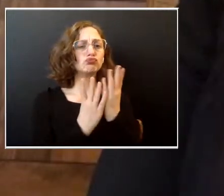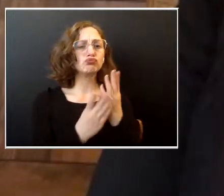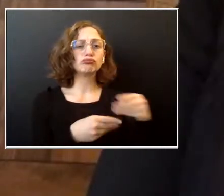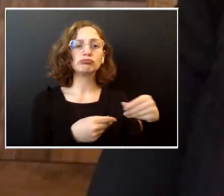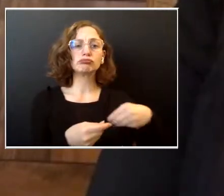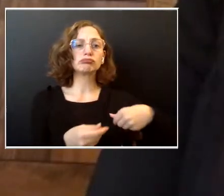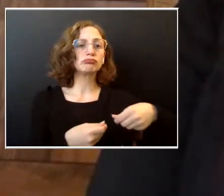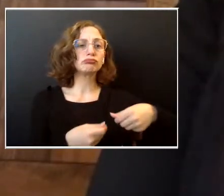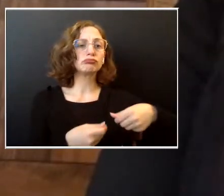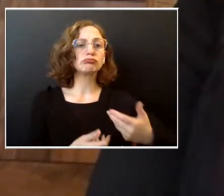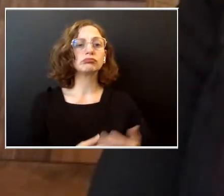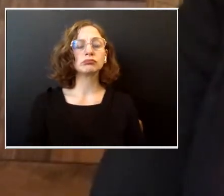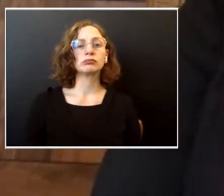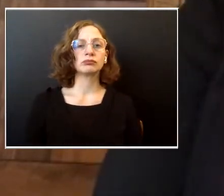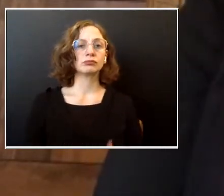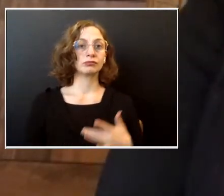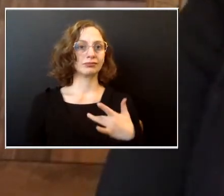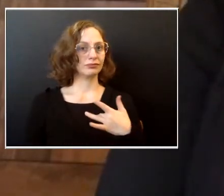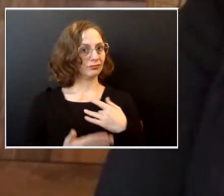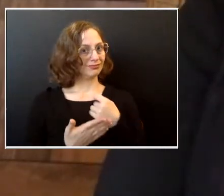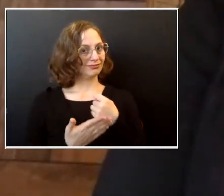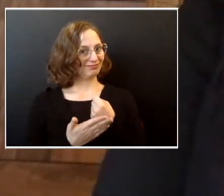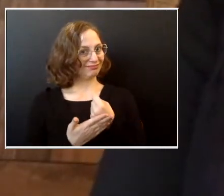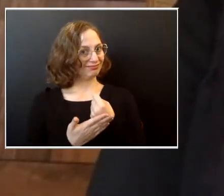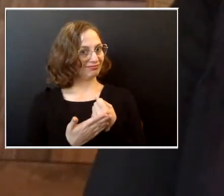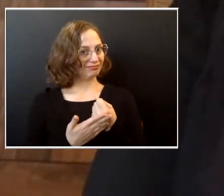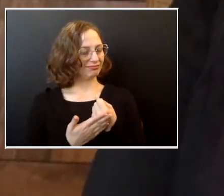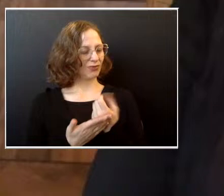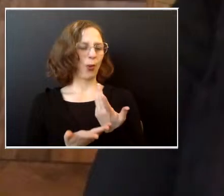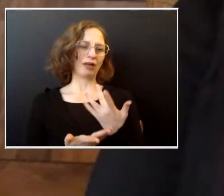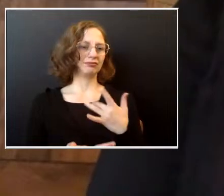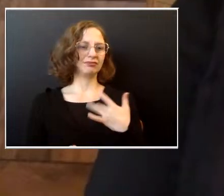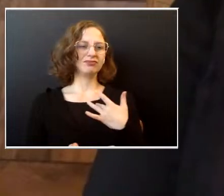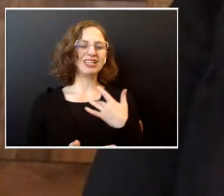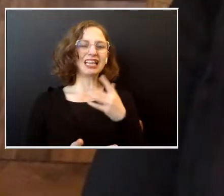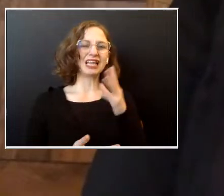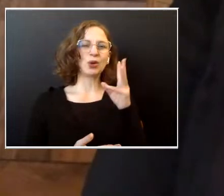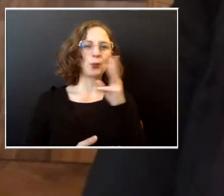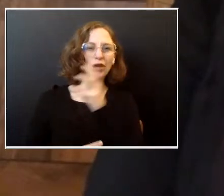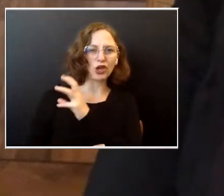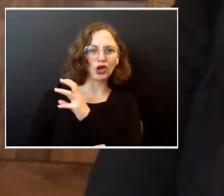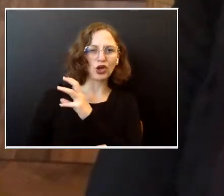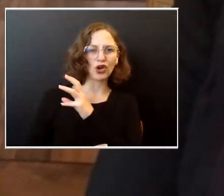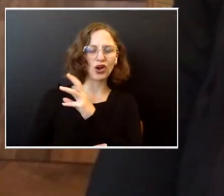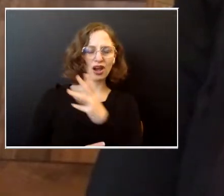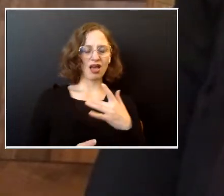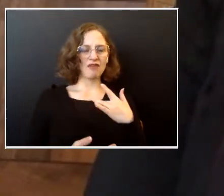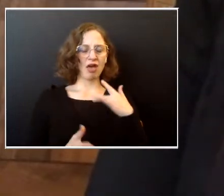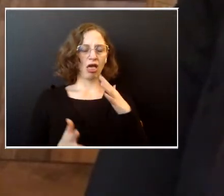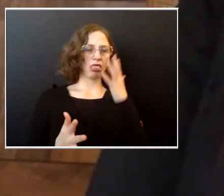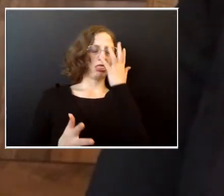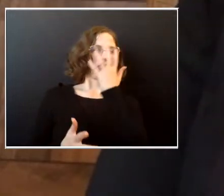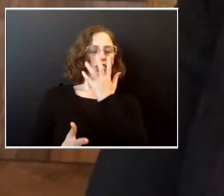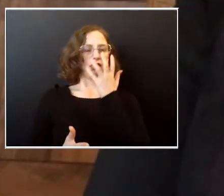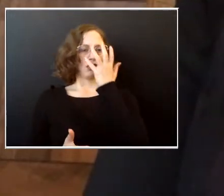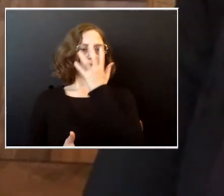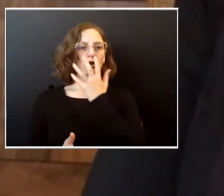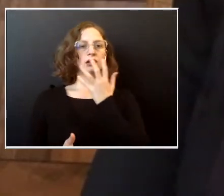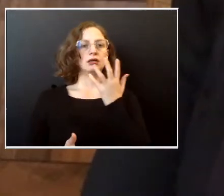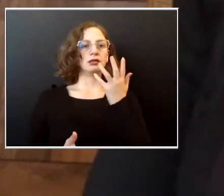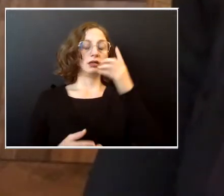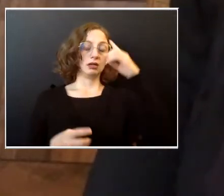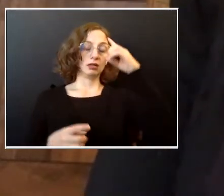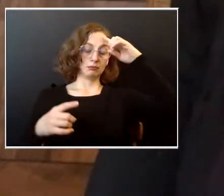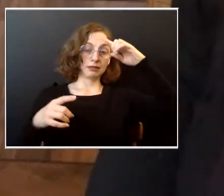And then my heart started feeling weird, and I started feeling faint, and then I passed